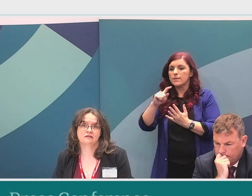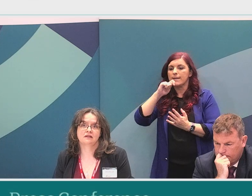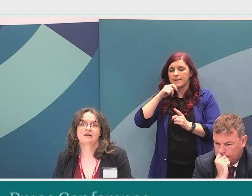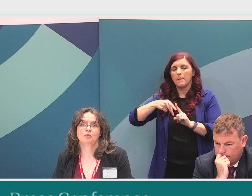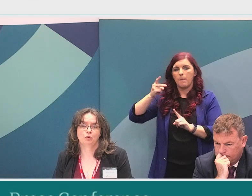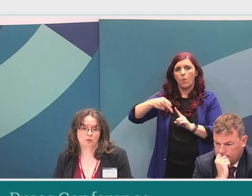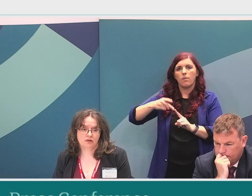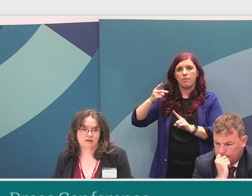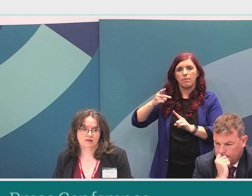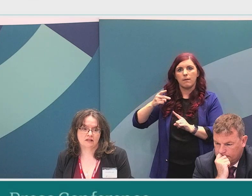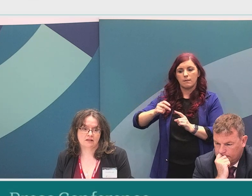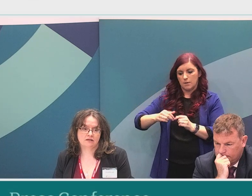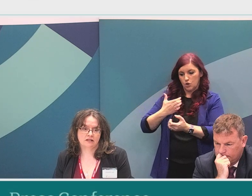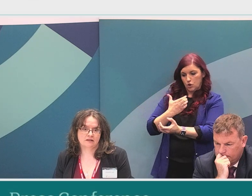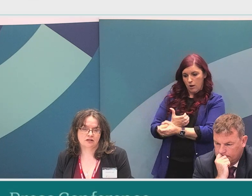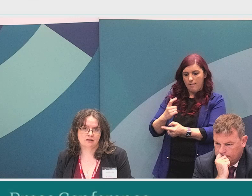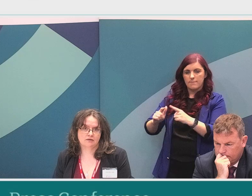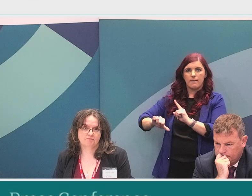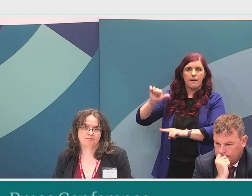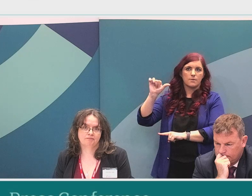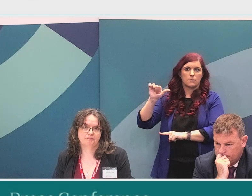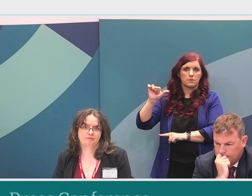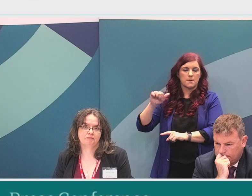violence both as an adult and as a child.